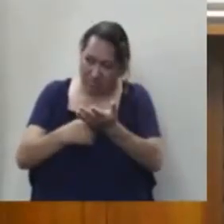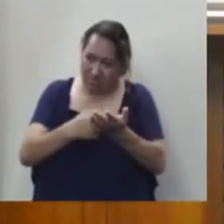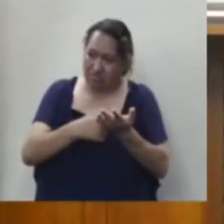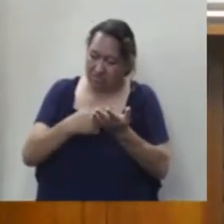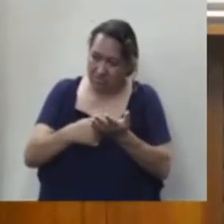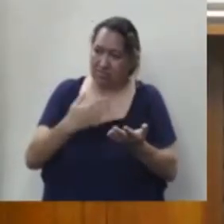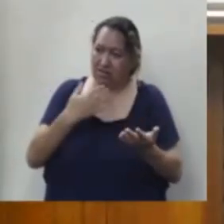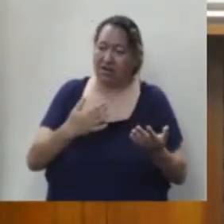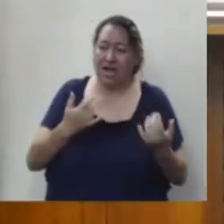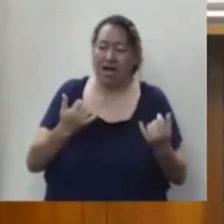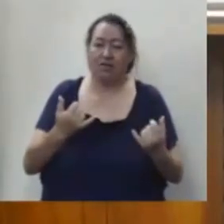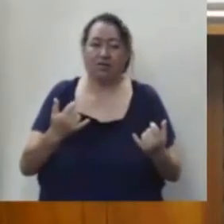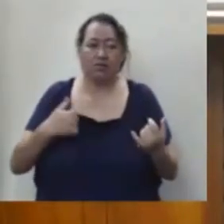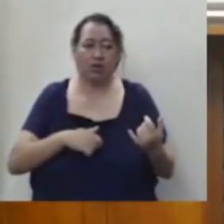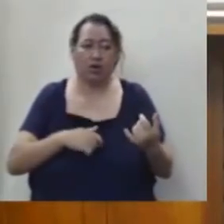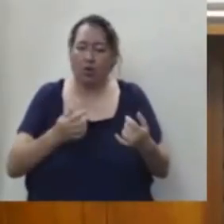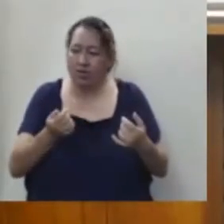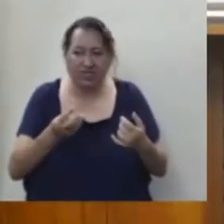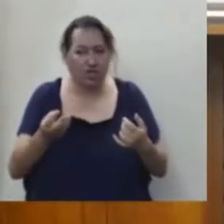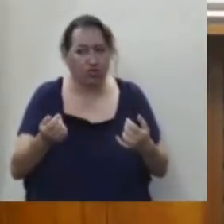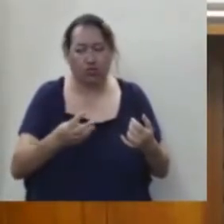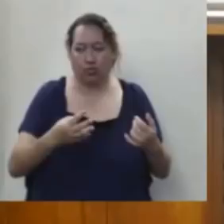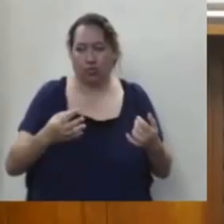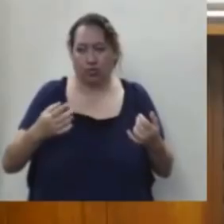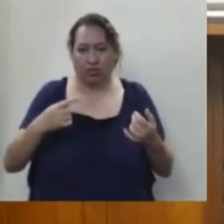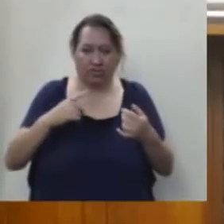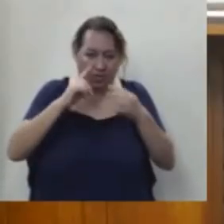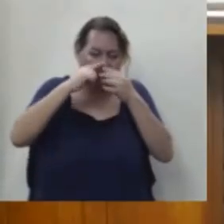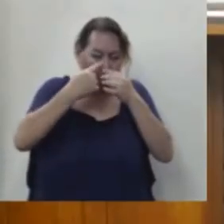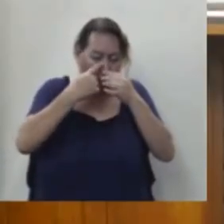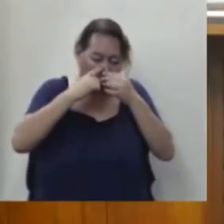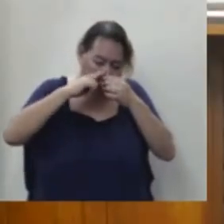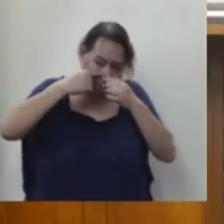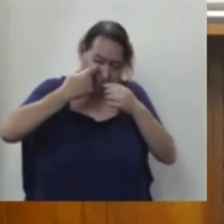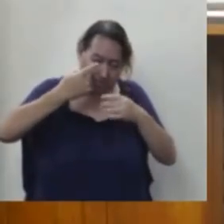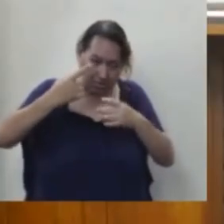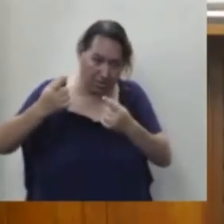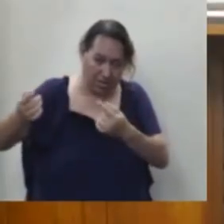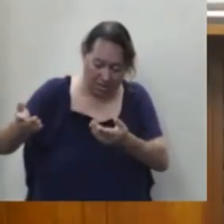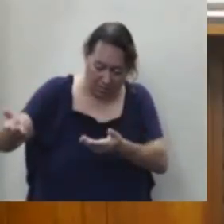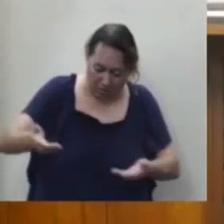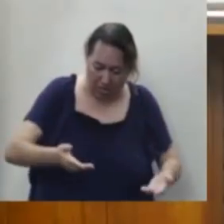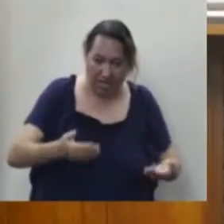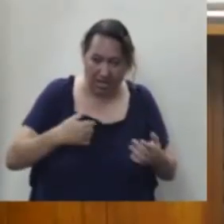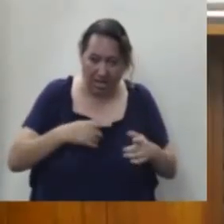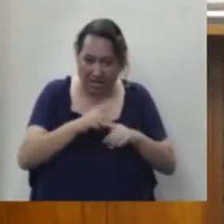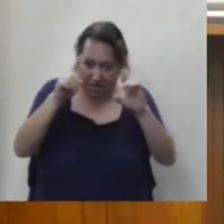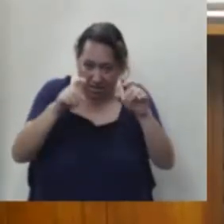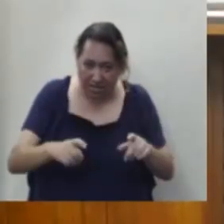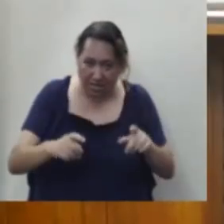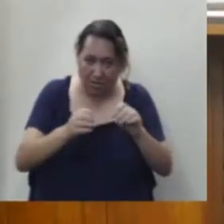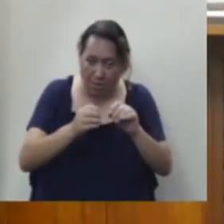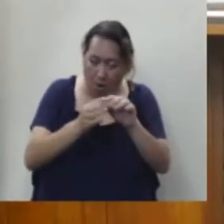swabs coming in. And so we're working on broadening our testing guidelines. And as our testing capability expands in the laboratory and across